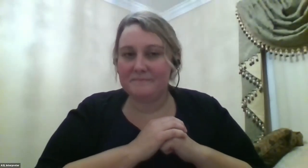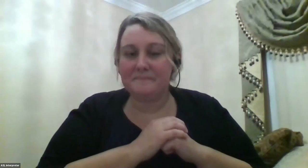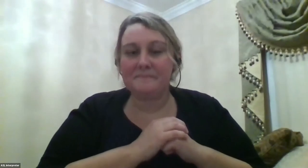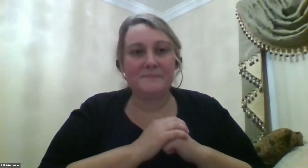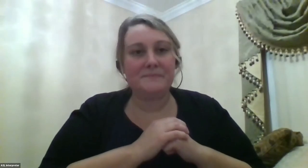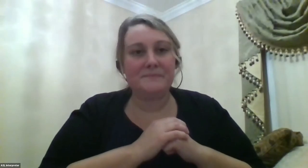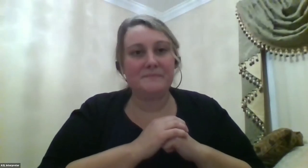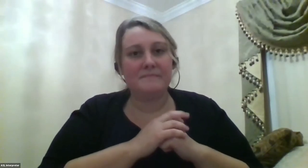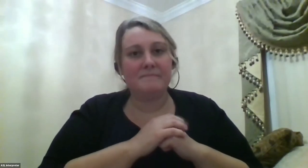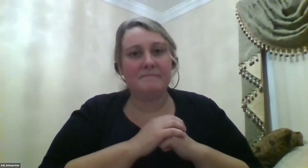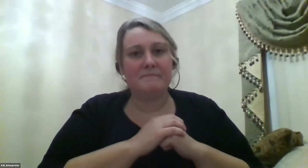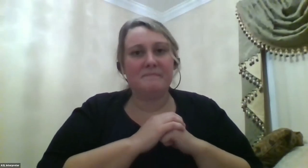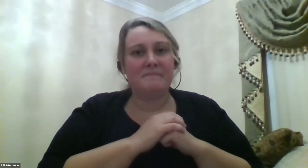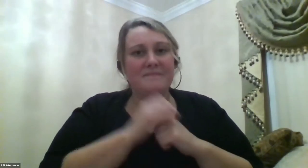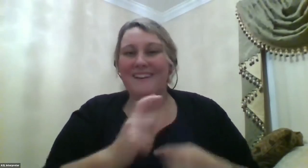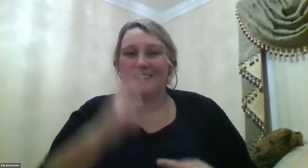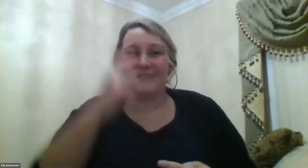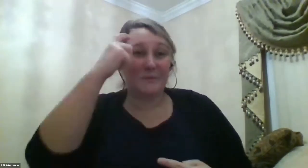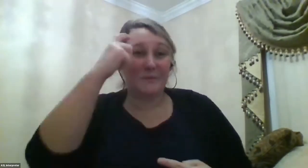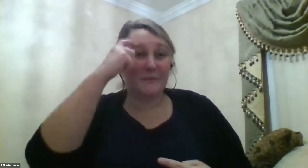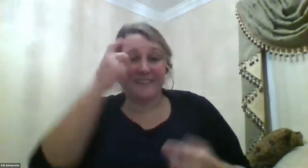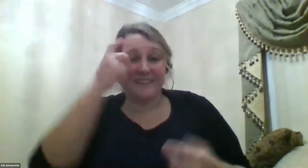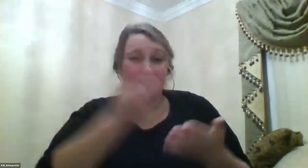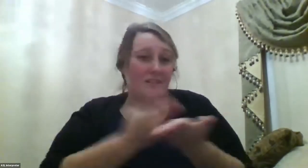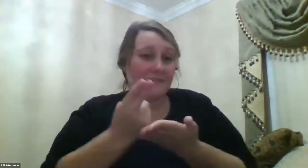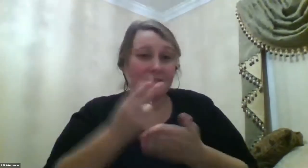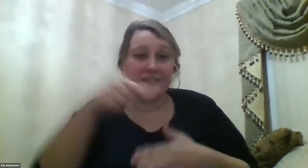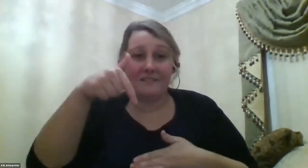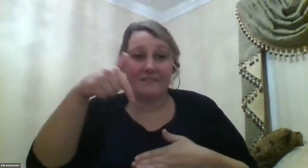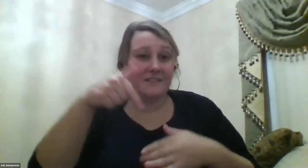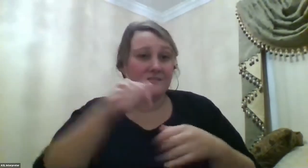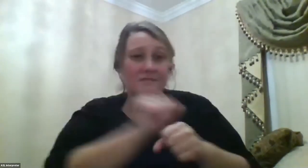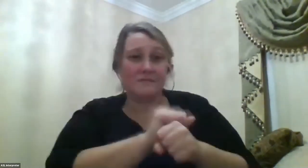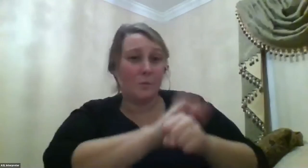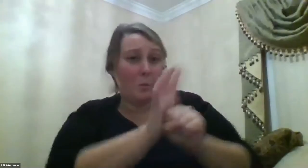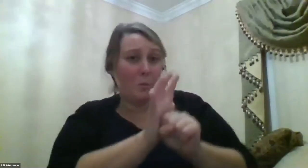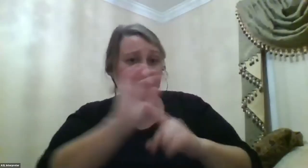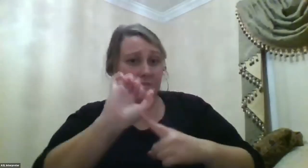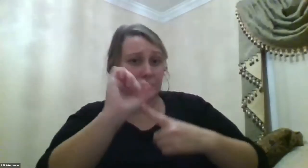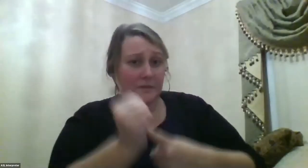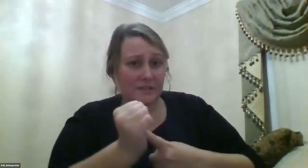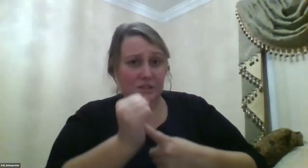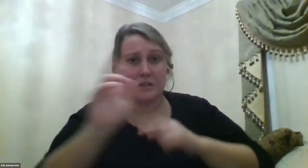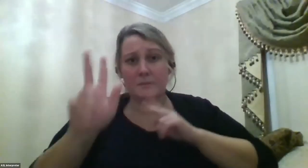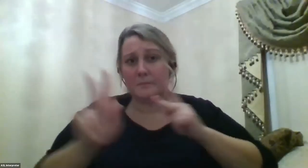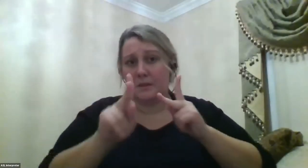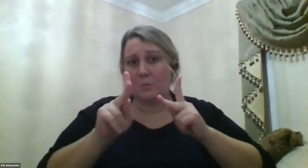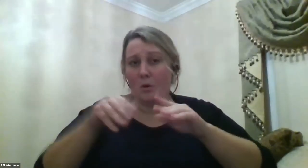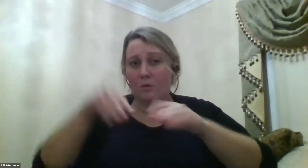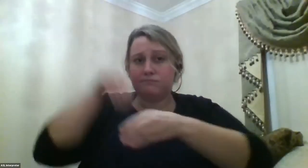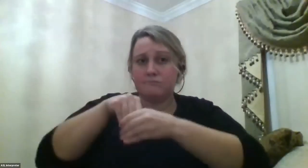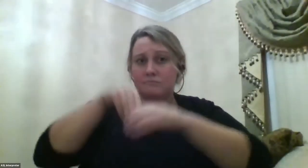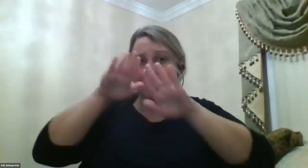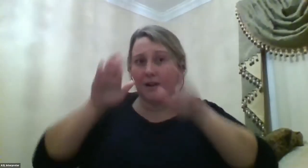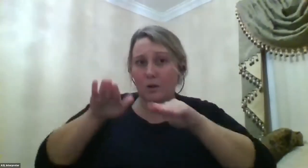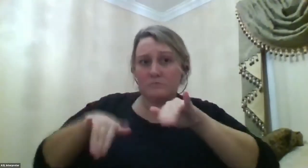actually. I mean, we do know that this is going to, this is going on for some time without any